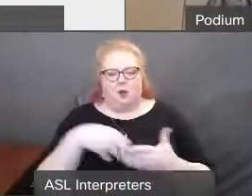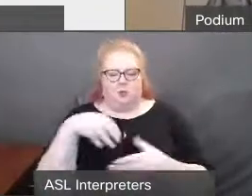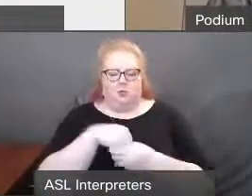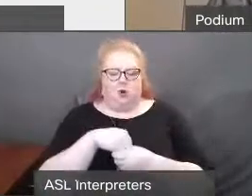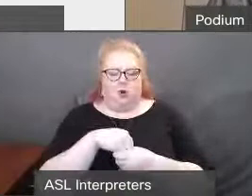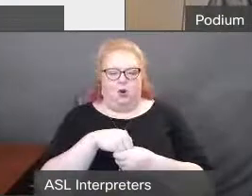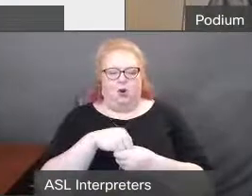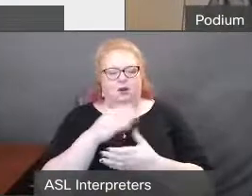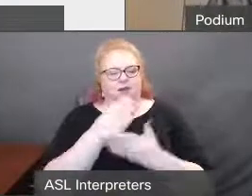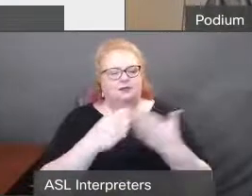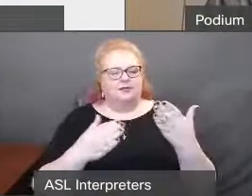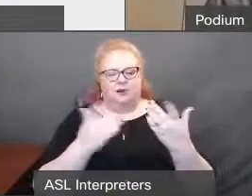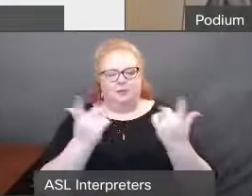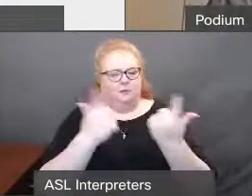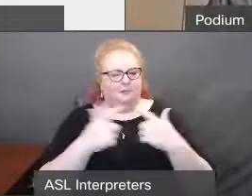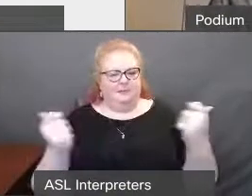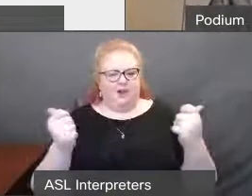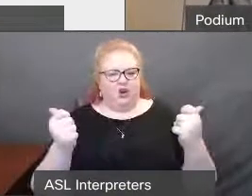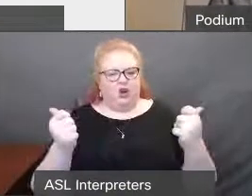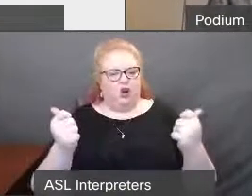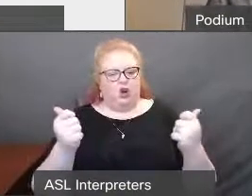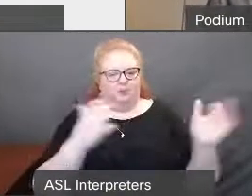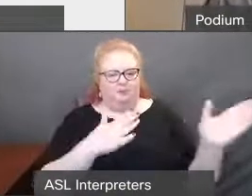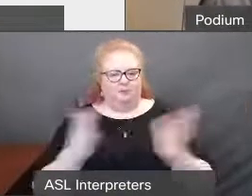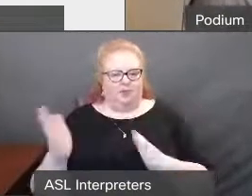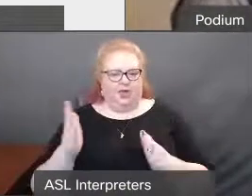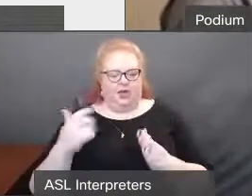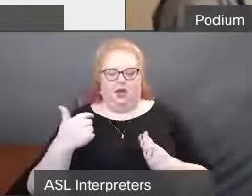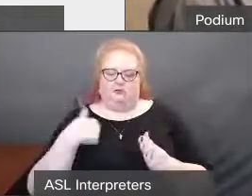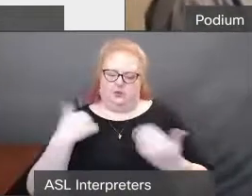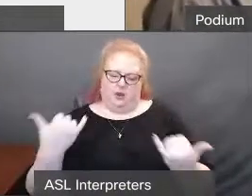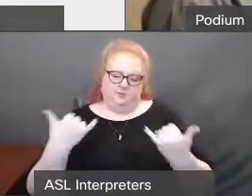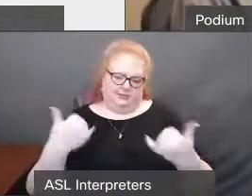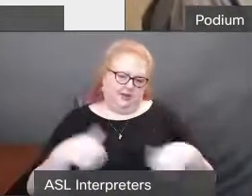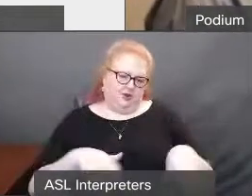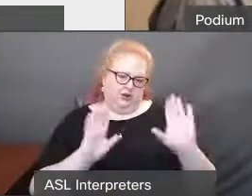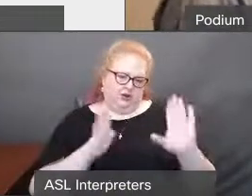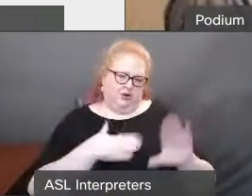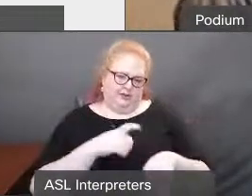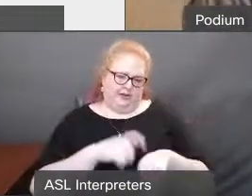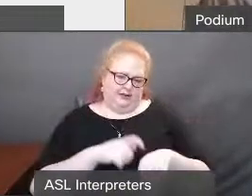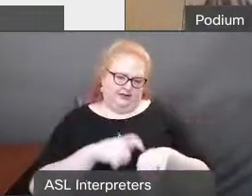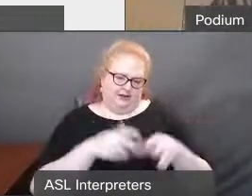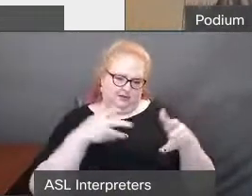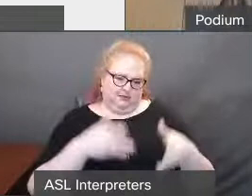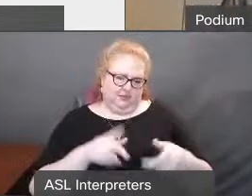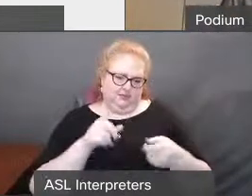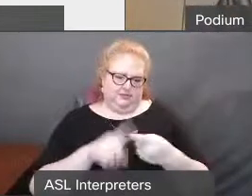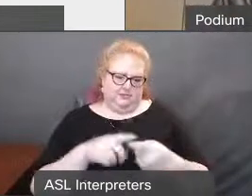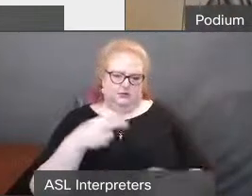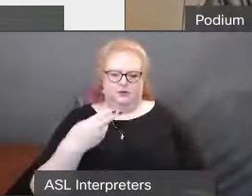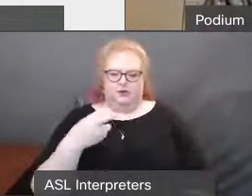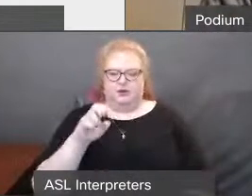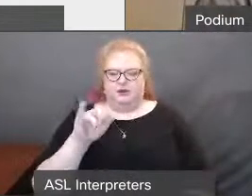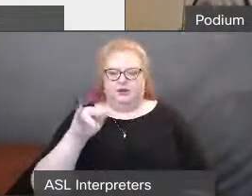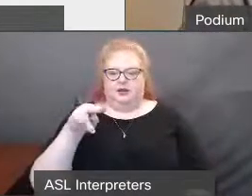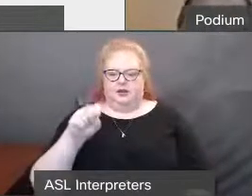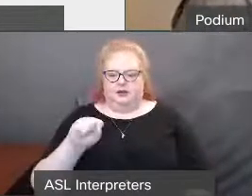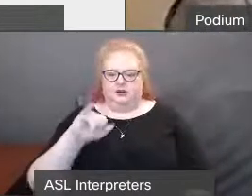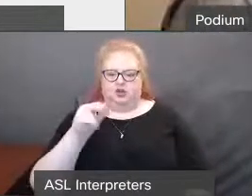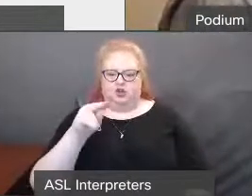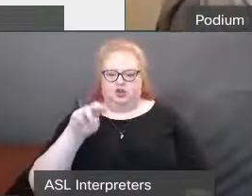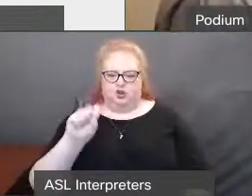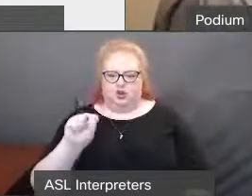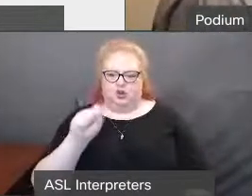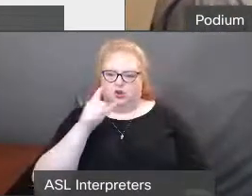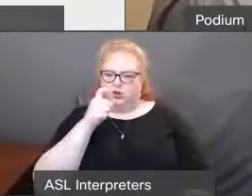plan. And with that, I'm going to yield the rest of my time to my friend Enos Jones, who gave me his time, and I think we have a little bit